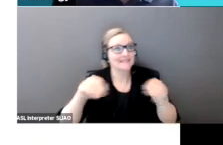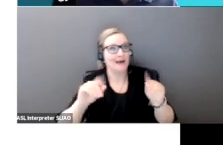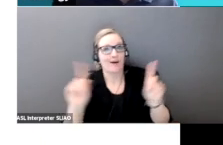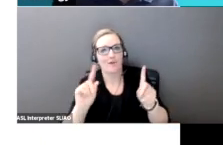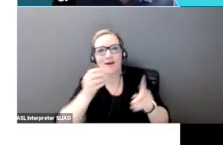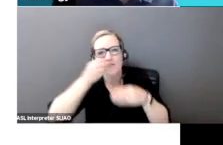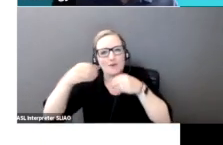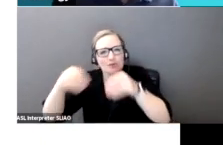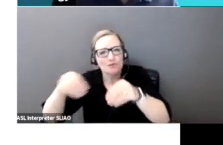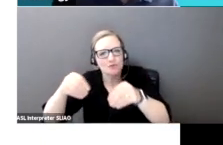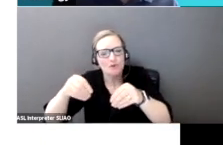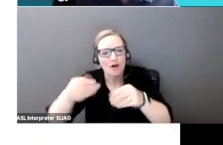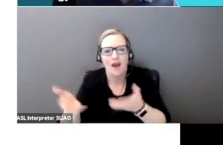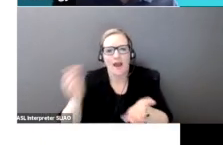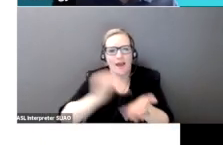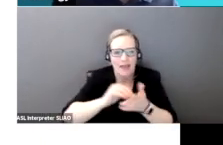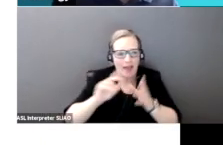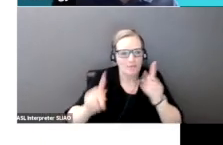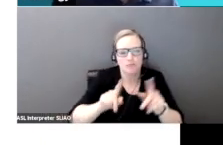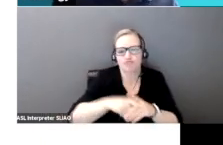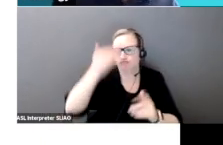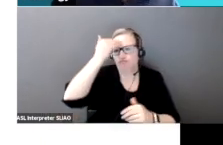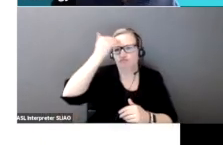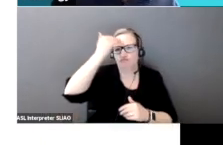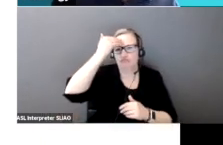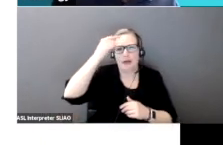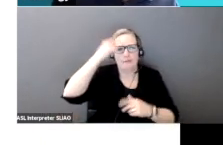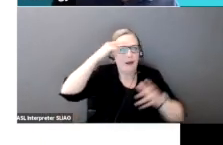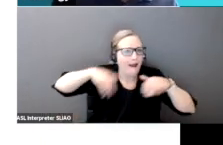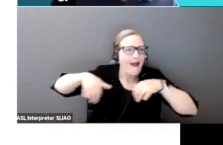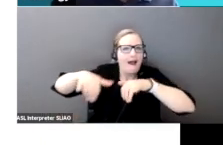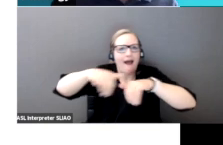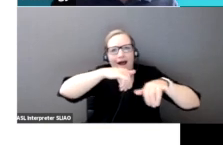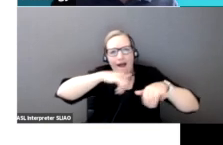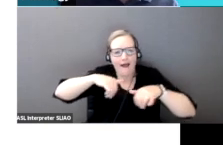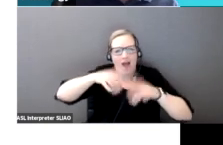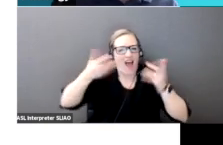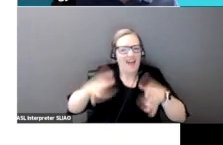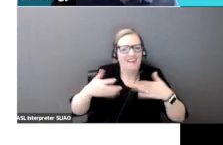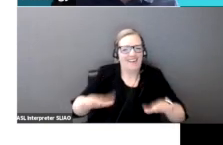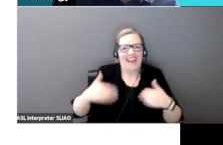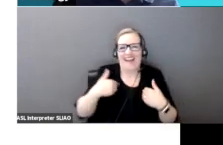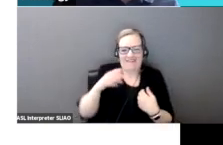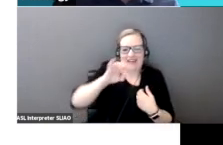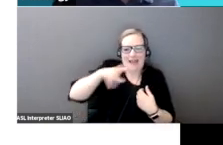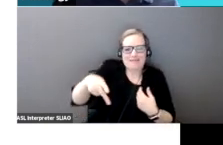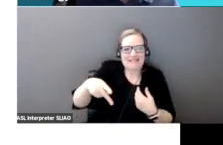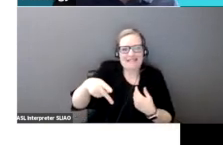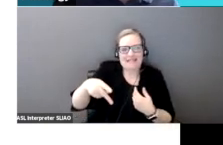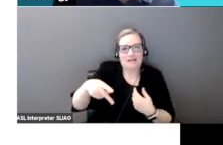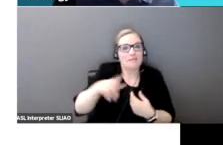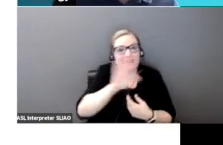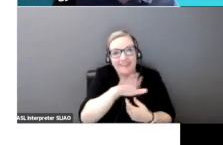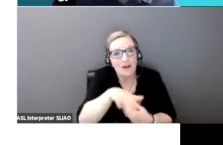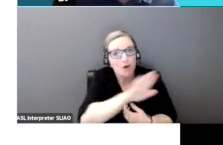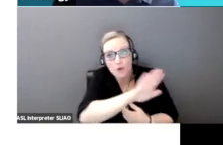you build mind share, and that's IP. The ideas in the heads of your people, so